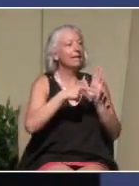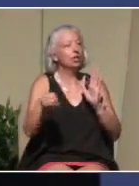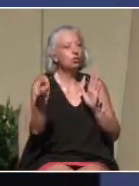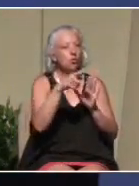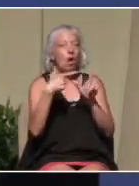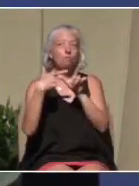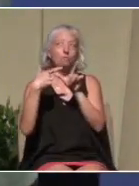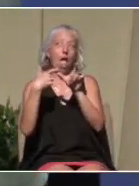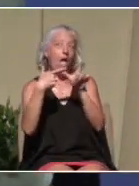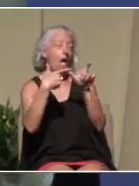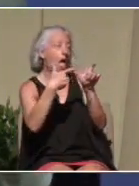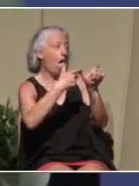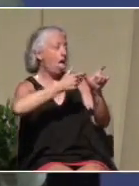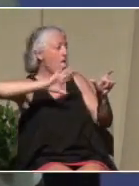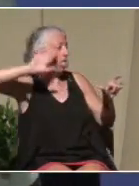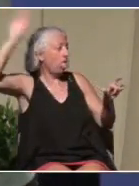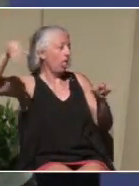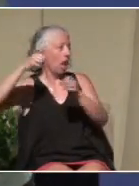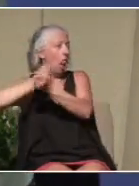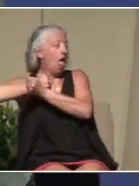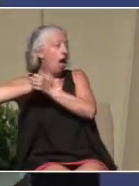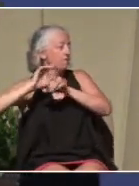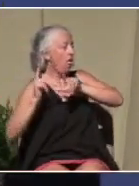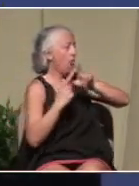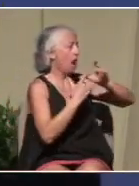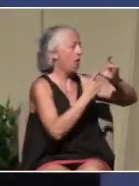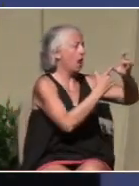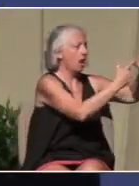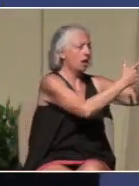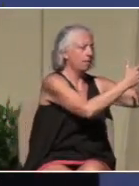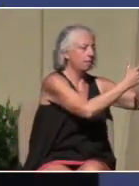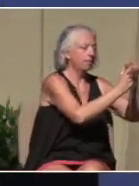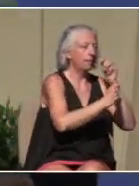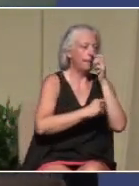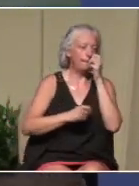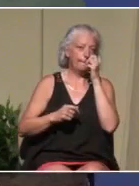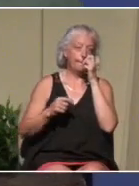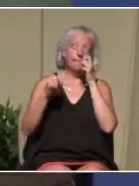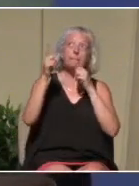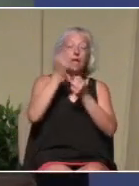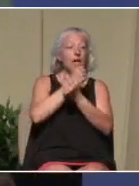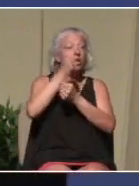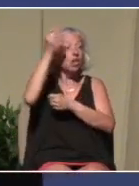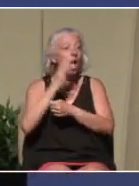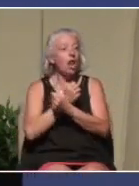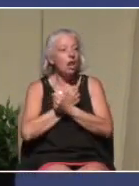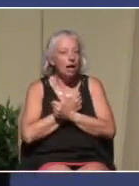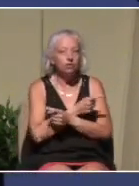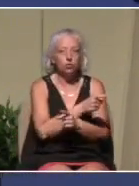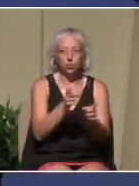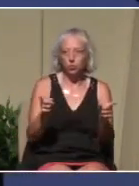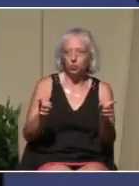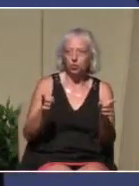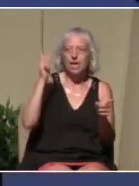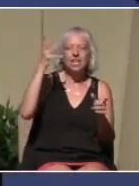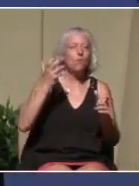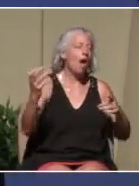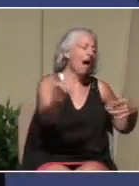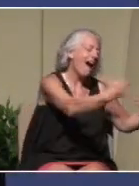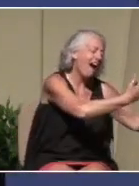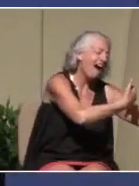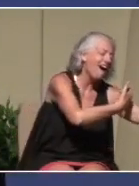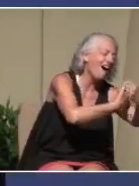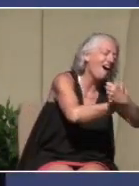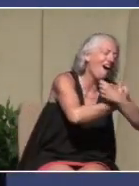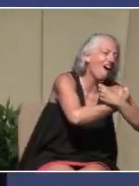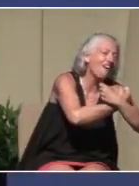from love. That here is this God who loves you, and he wants to enfold you. And we